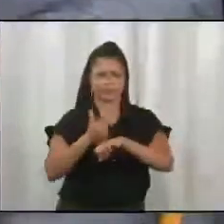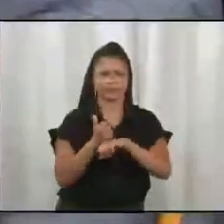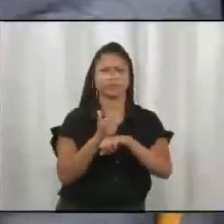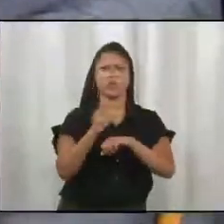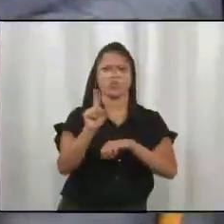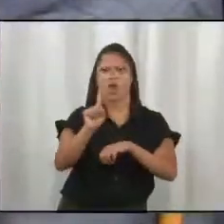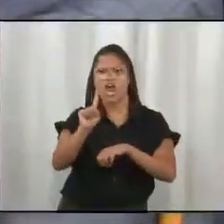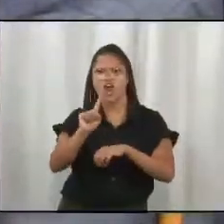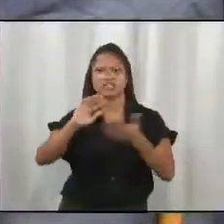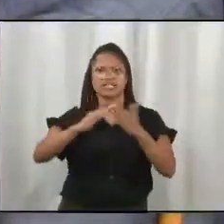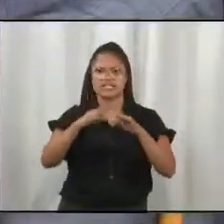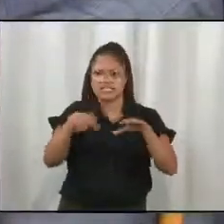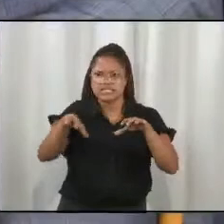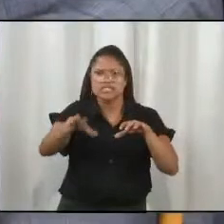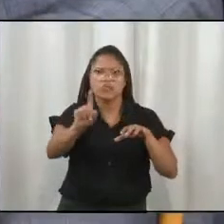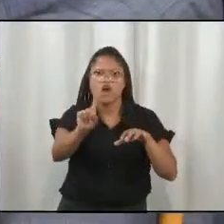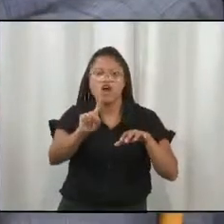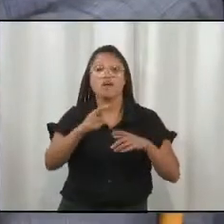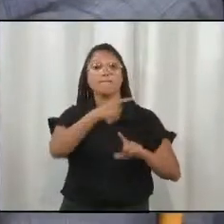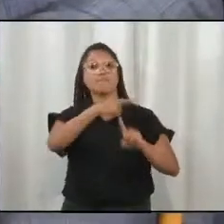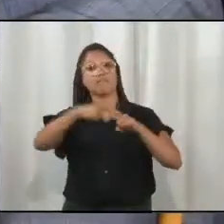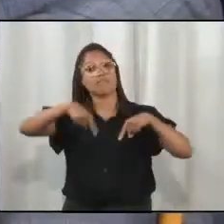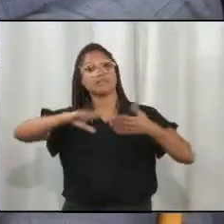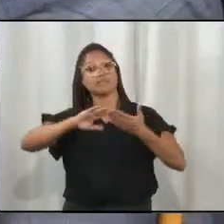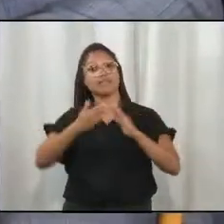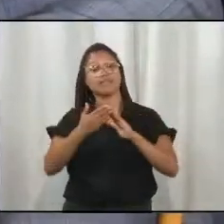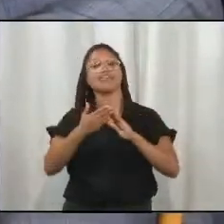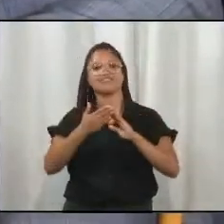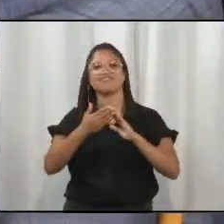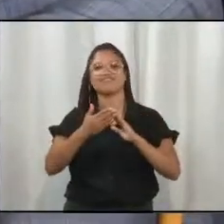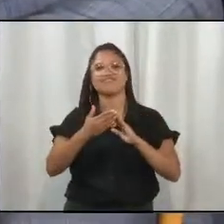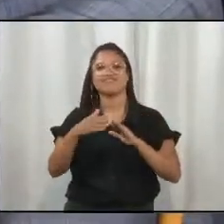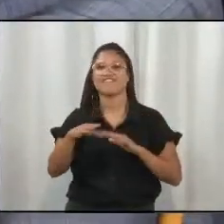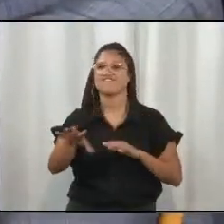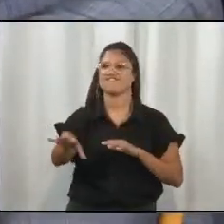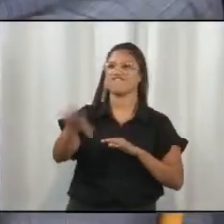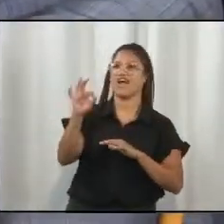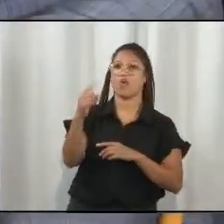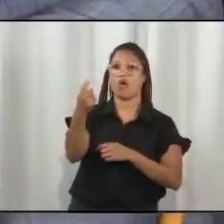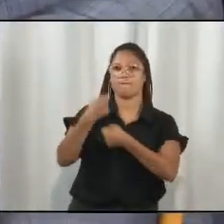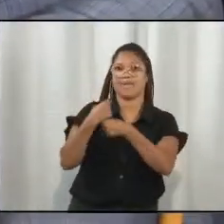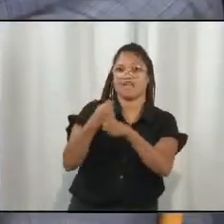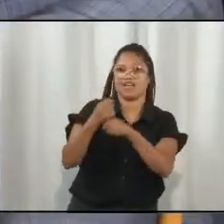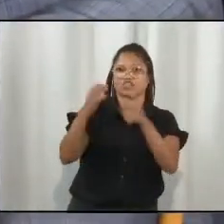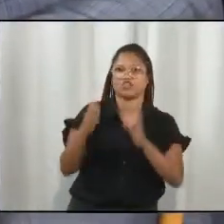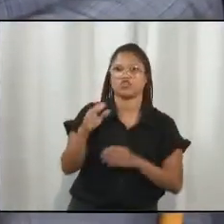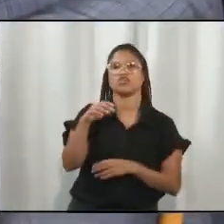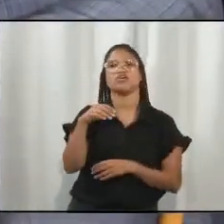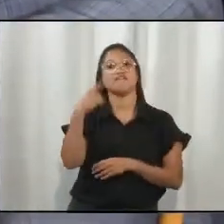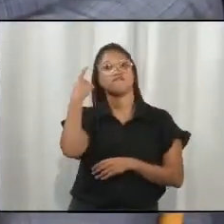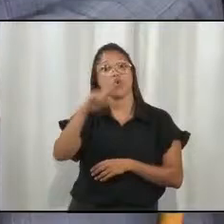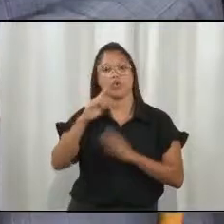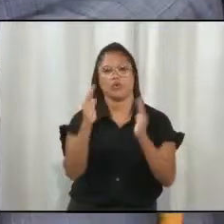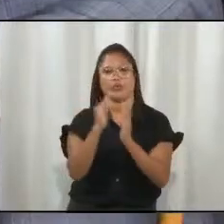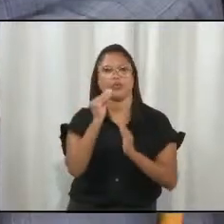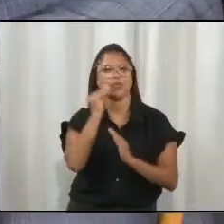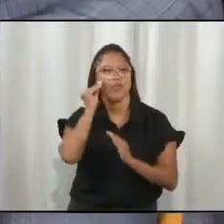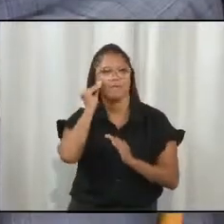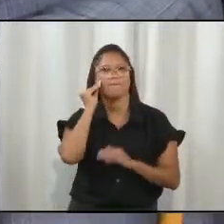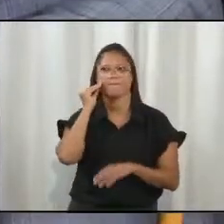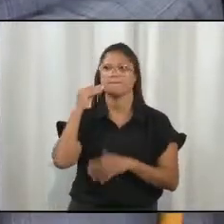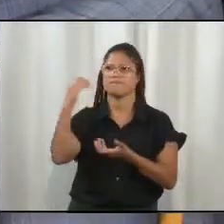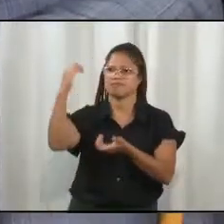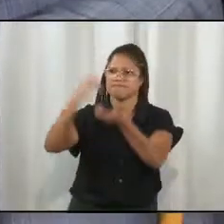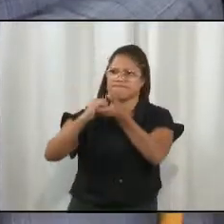The city has also procured a modular manufacturer, Connect Shelters, that a developer who has really supported a